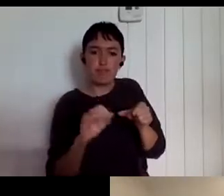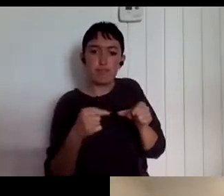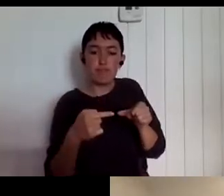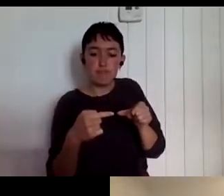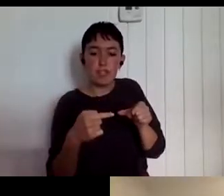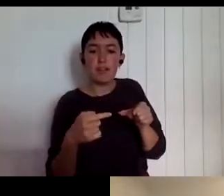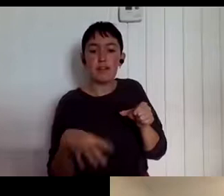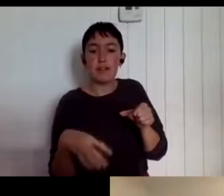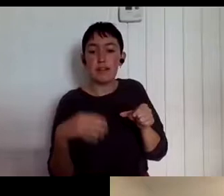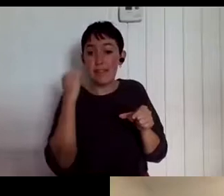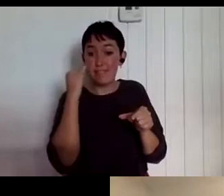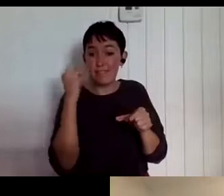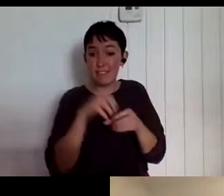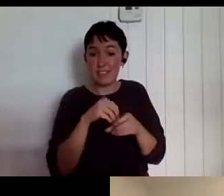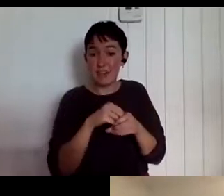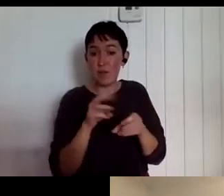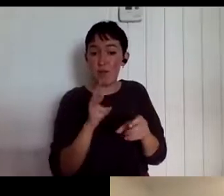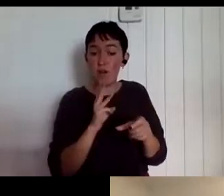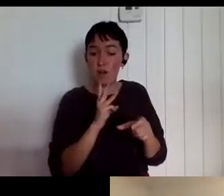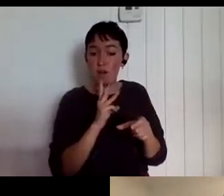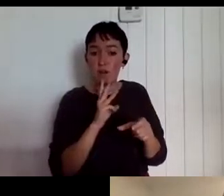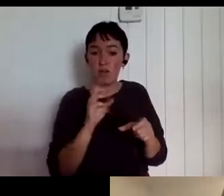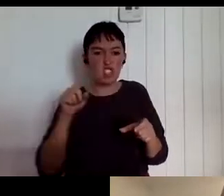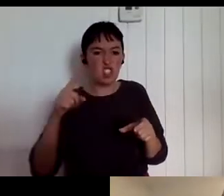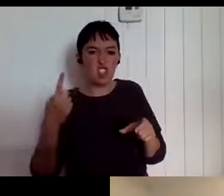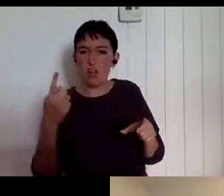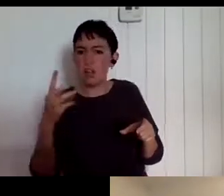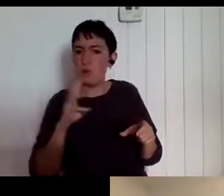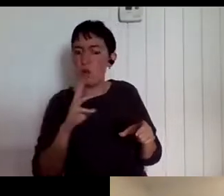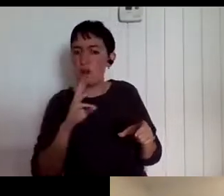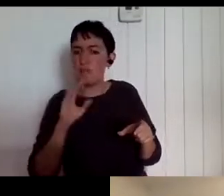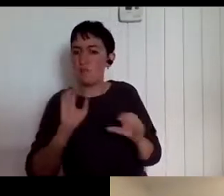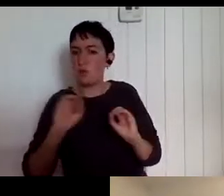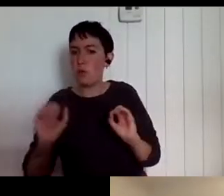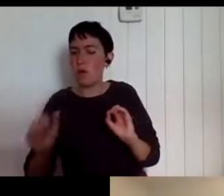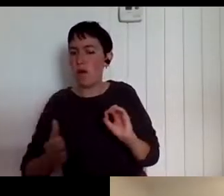let's say you're doing water that's just pure water. There's nothing else in it.